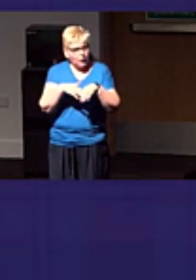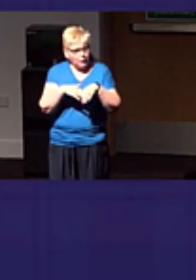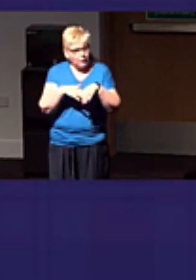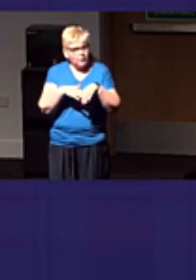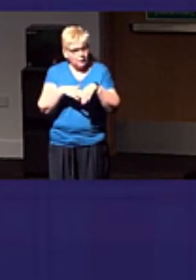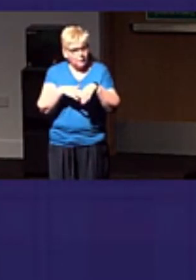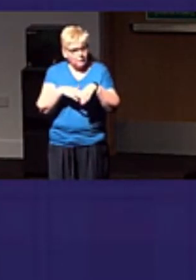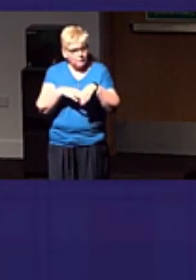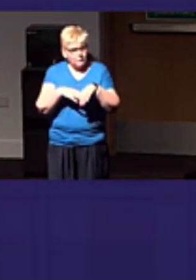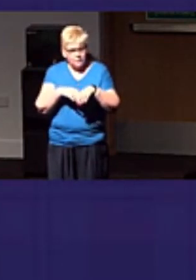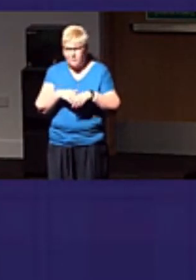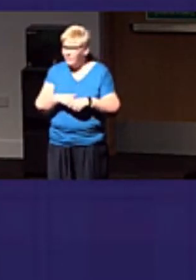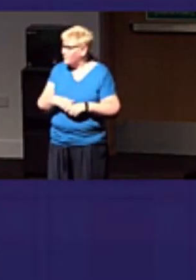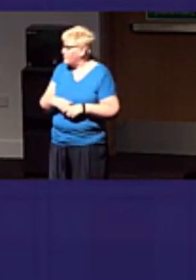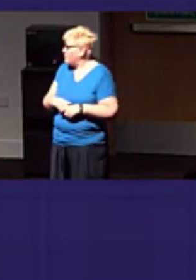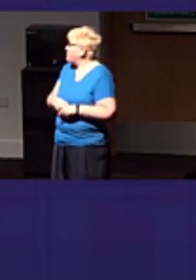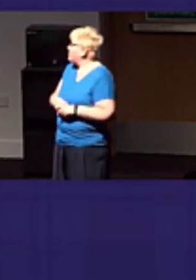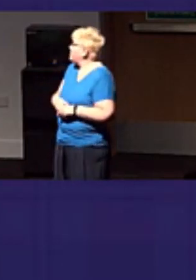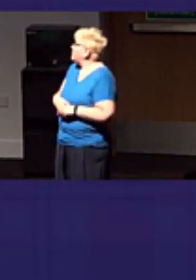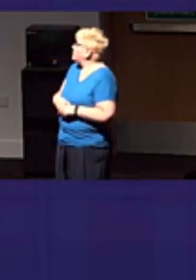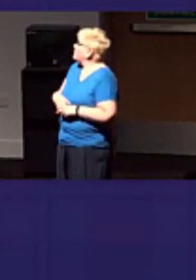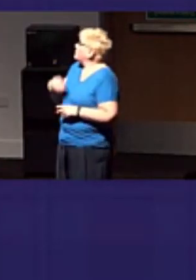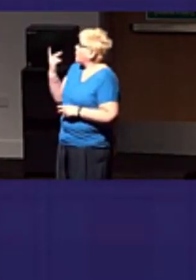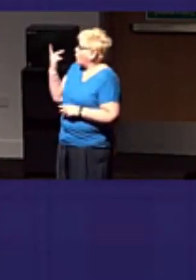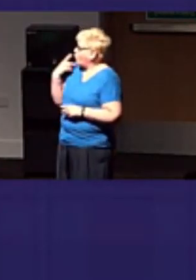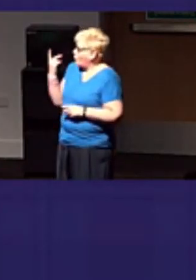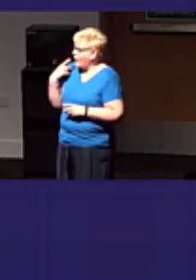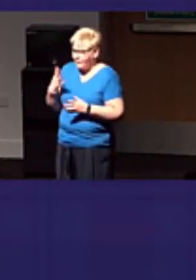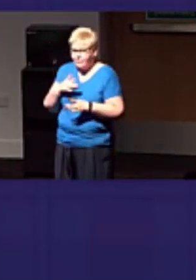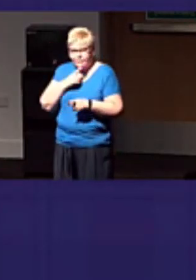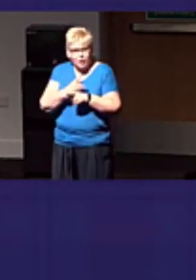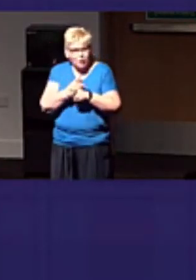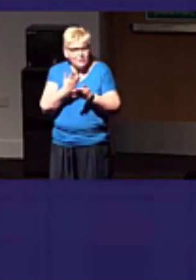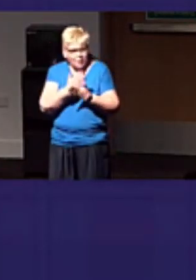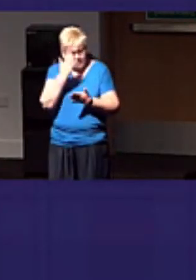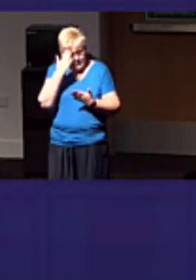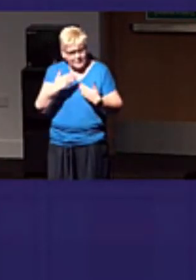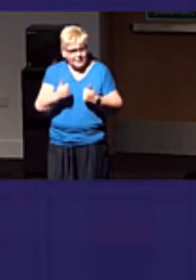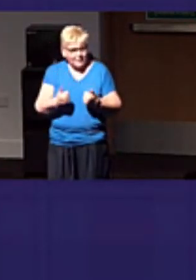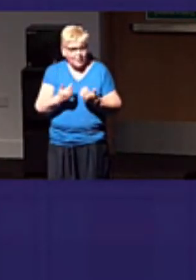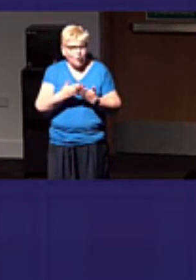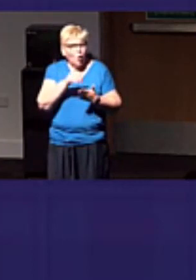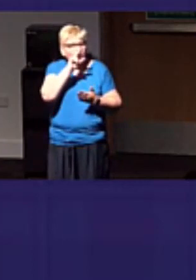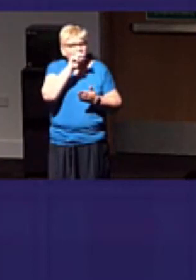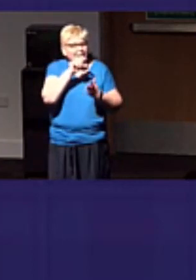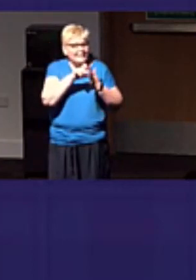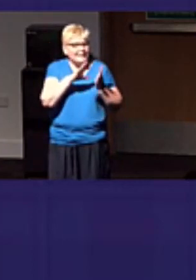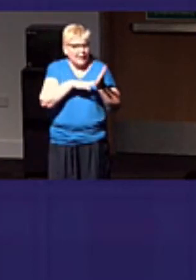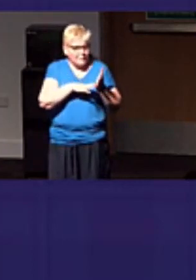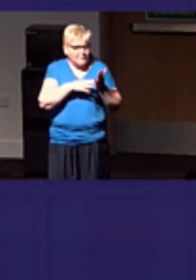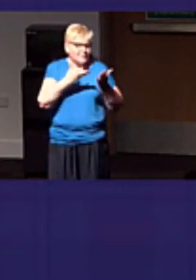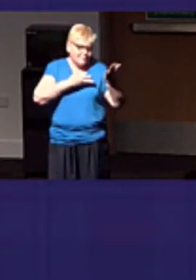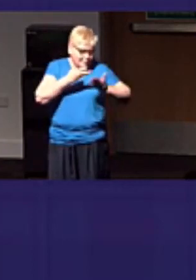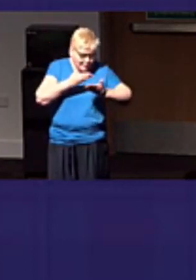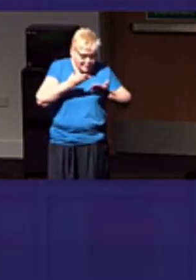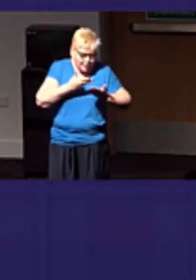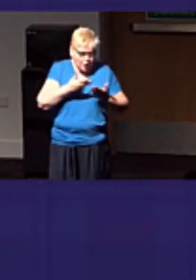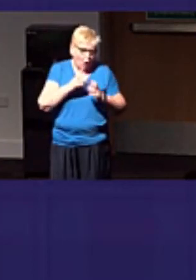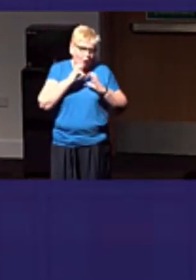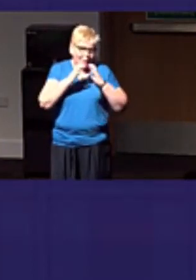Brian Dang and I have deep conversation about mental health on Twitter DMs of all the places we've chosen to